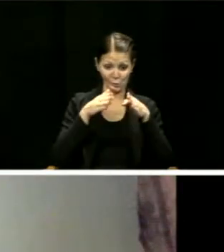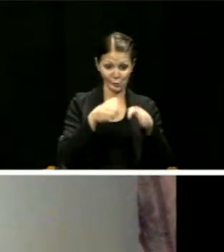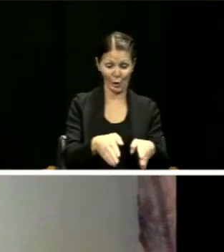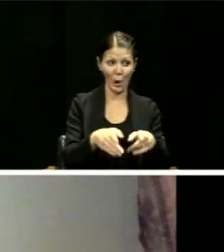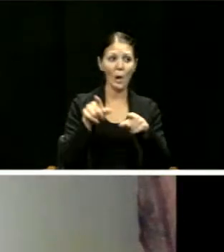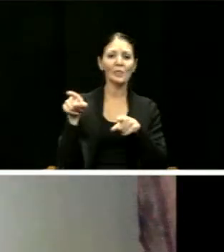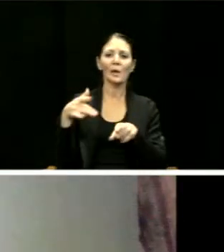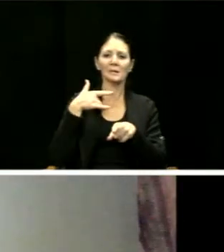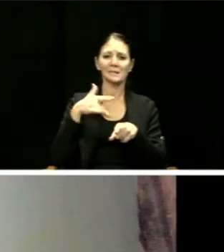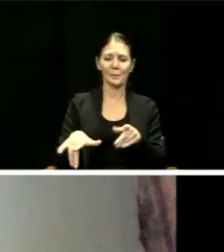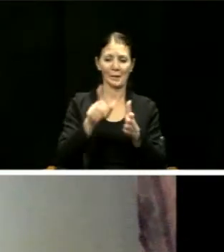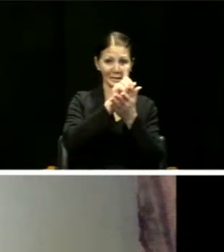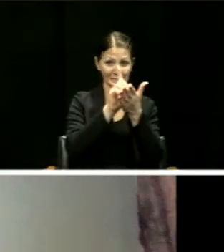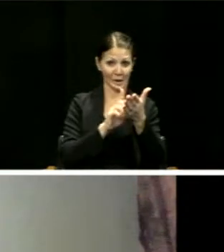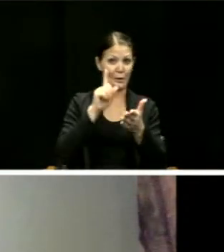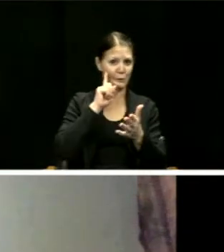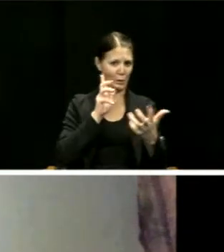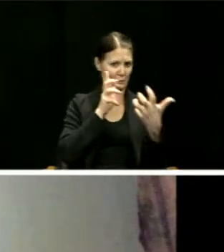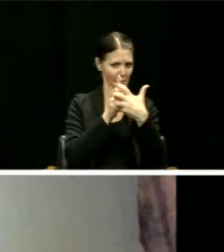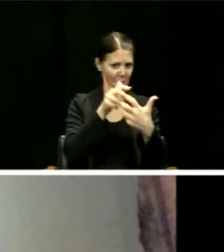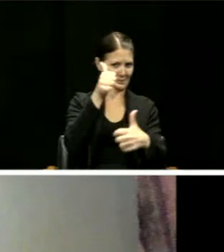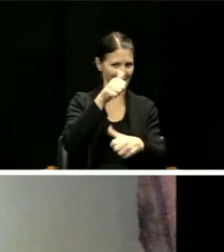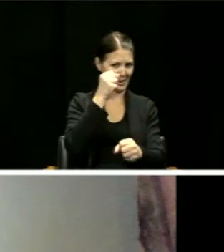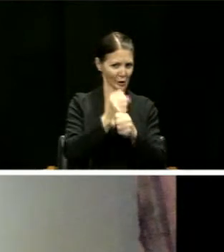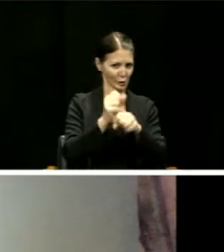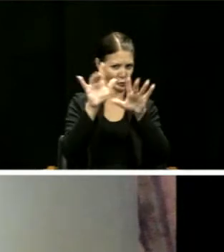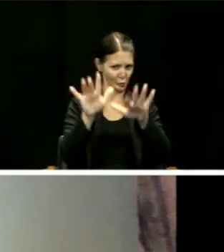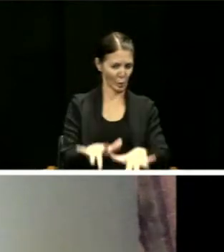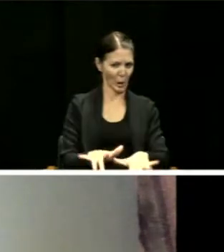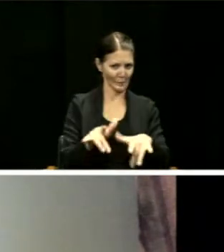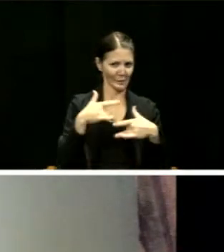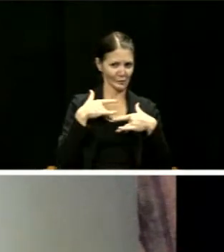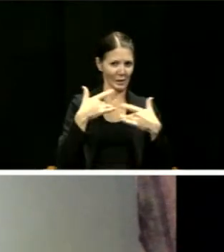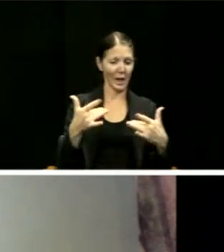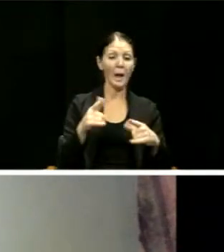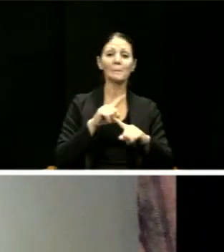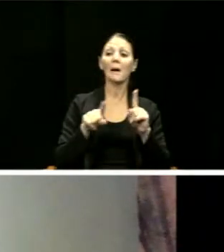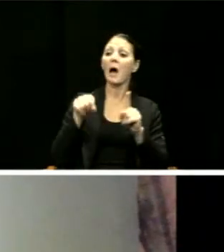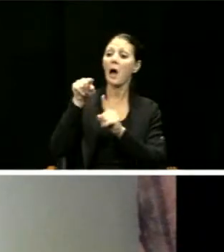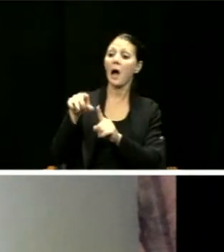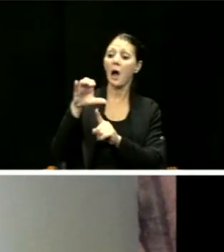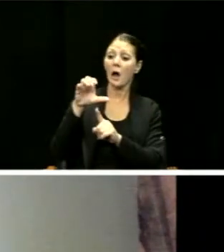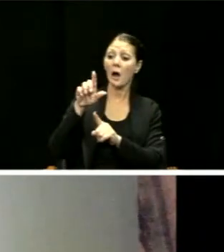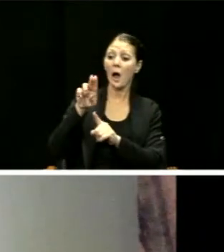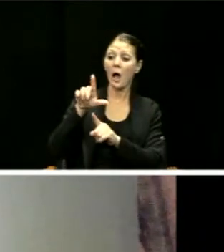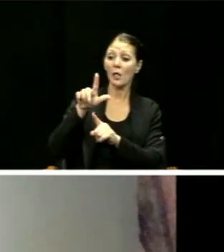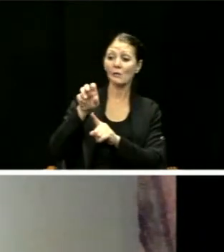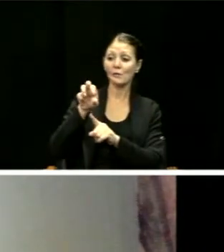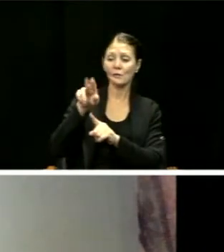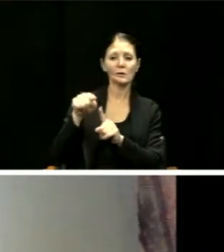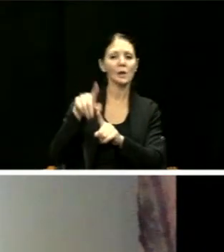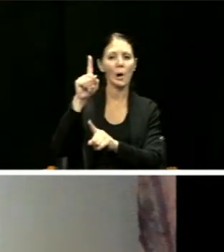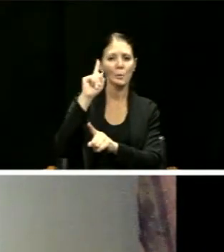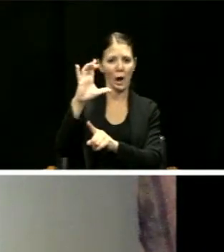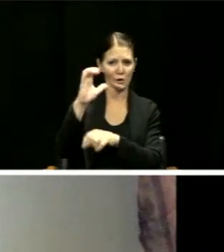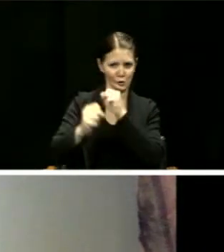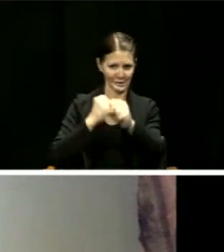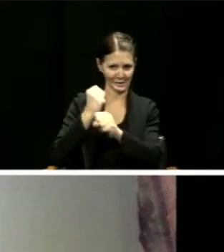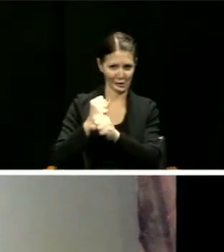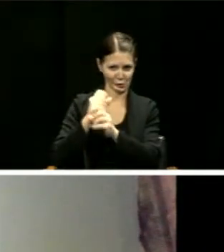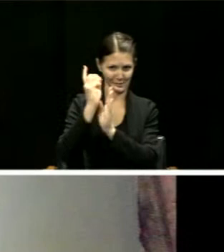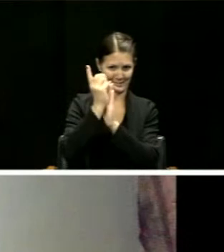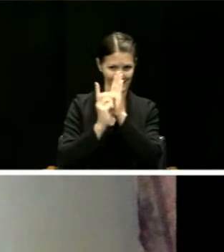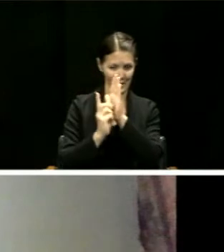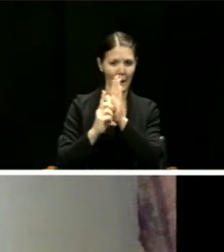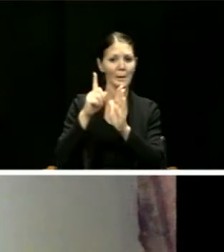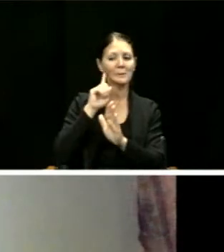typically designed for a 10-year. But for the culverts, they actually have a 100-year design. So